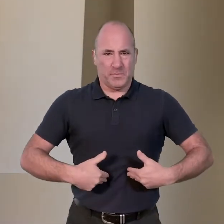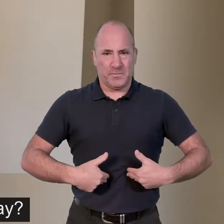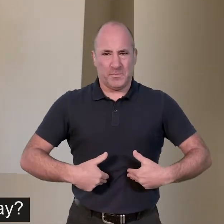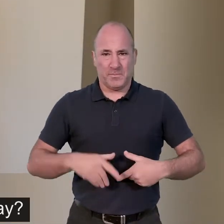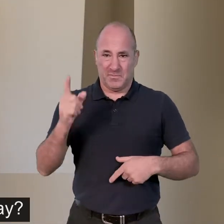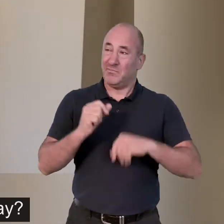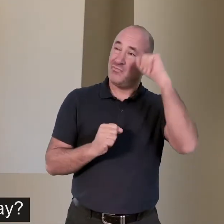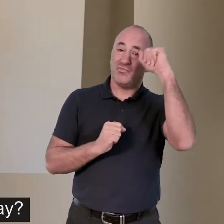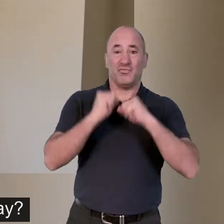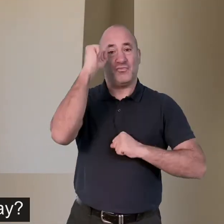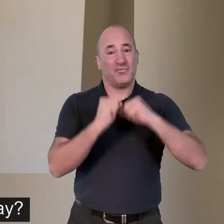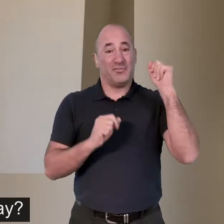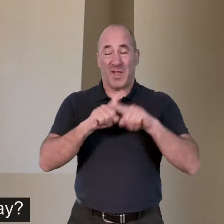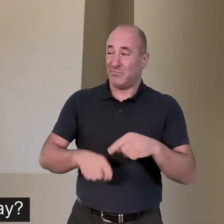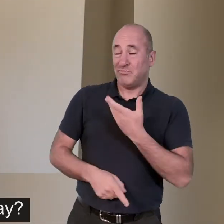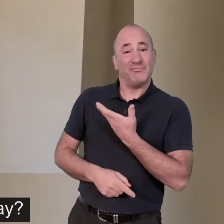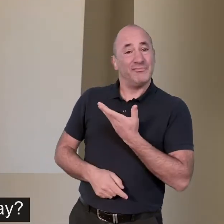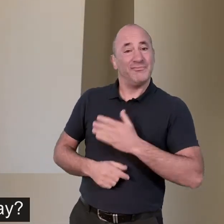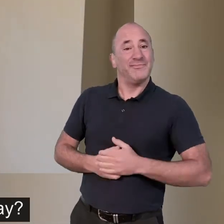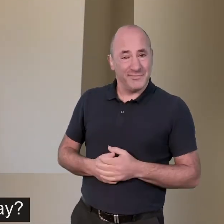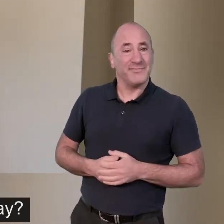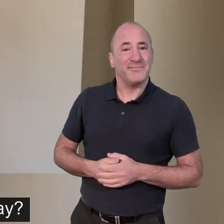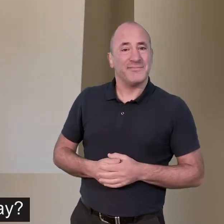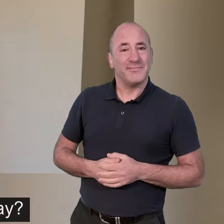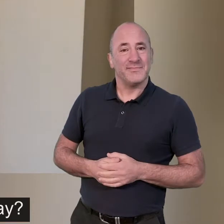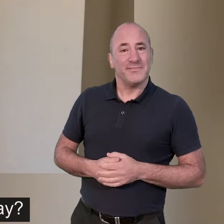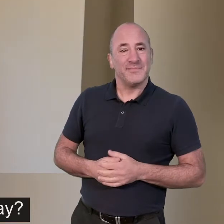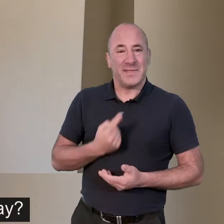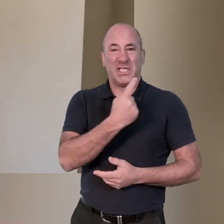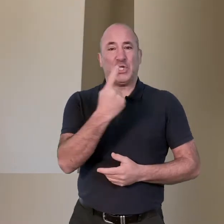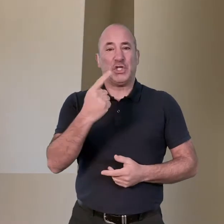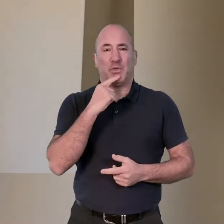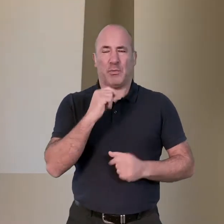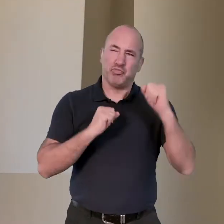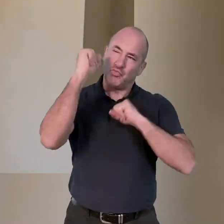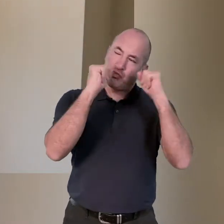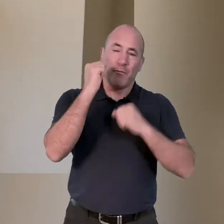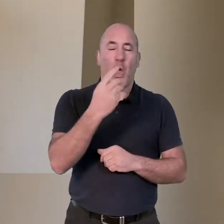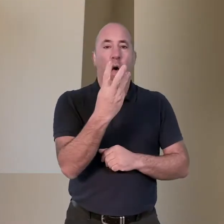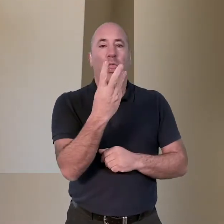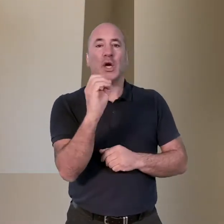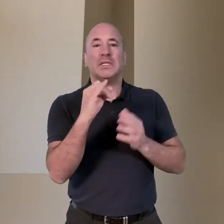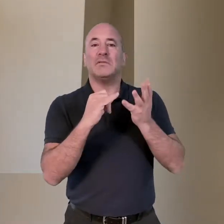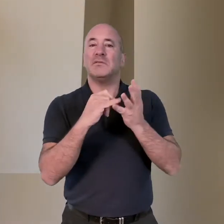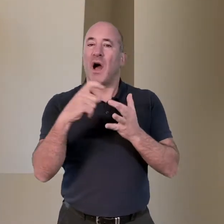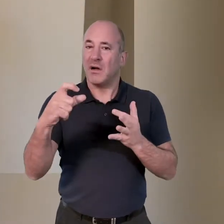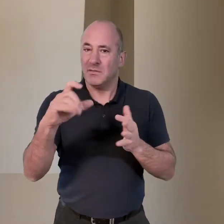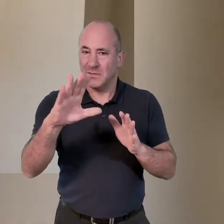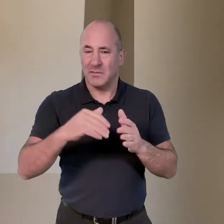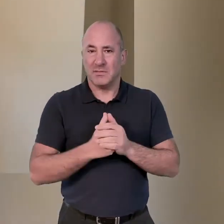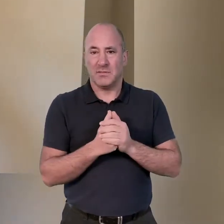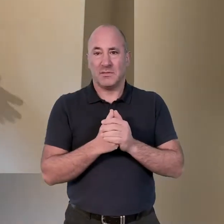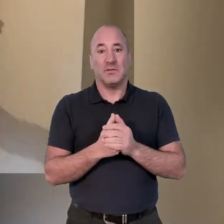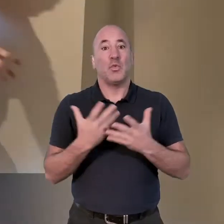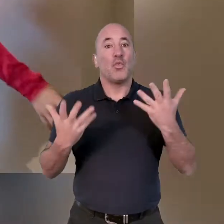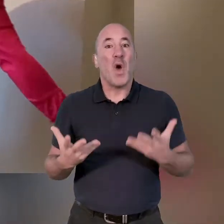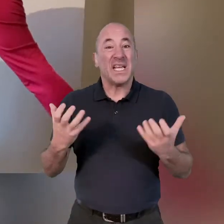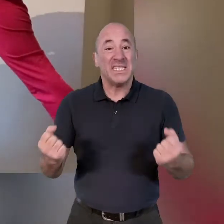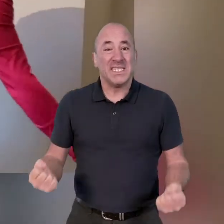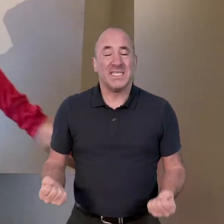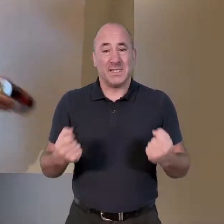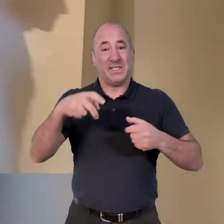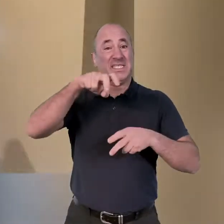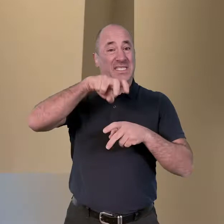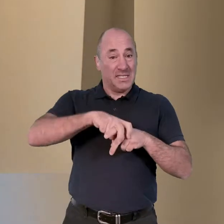ground, engage your core, and I'm just going to punch overhead. Okay? And each exercise is going to be on for 30 seconds. With your